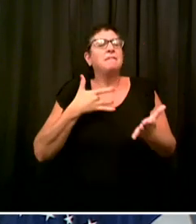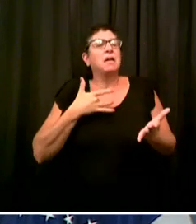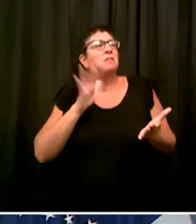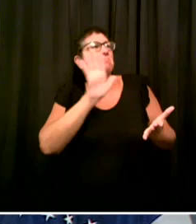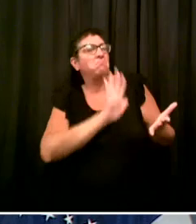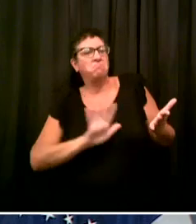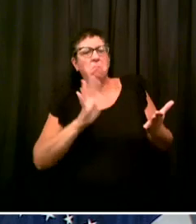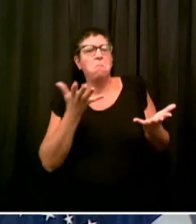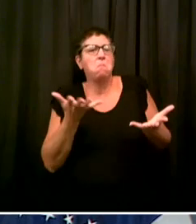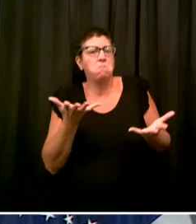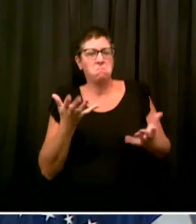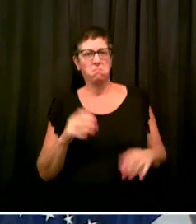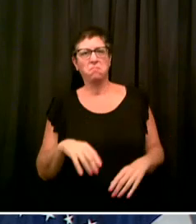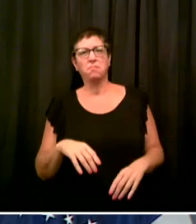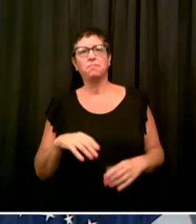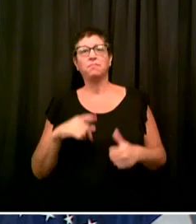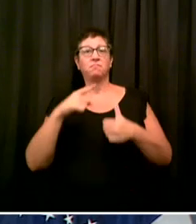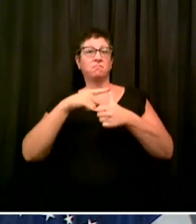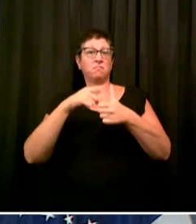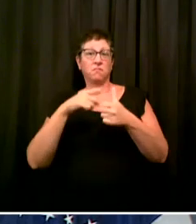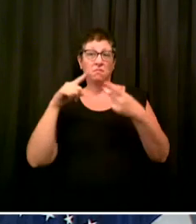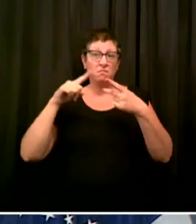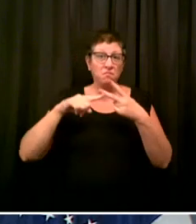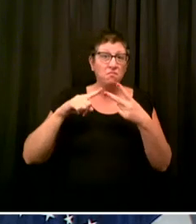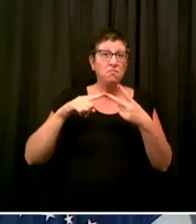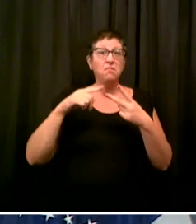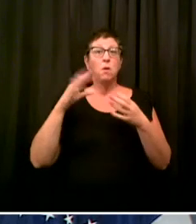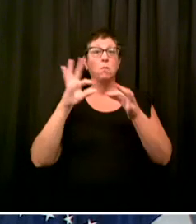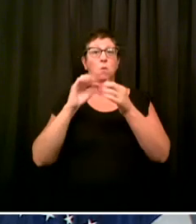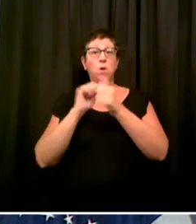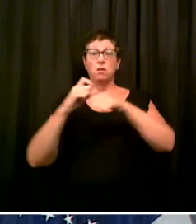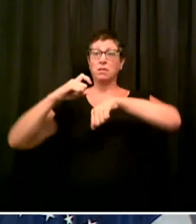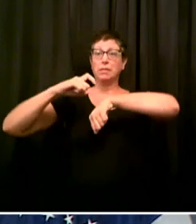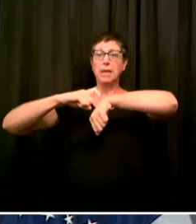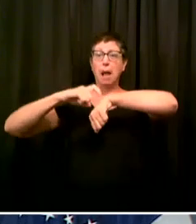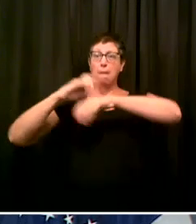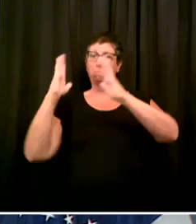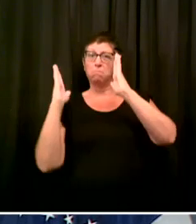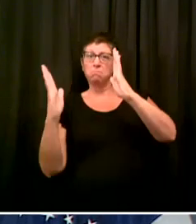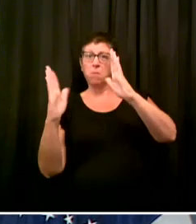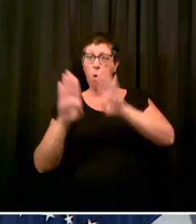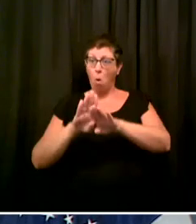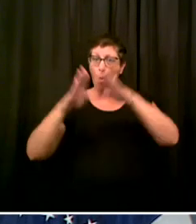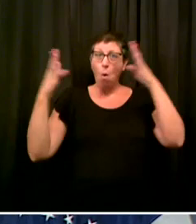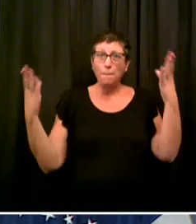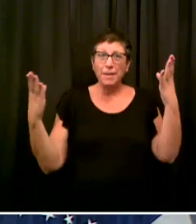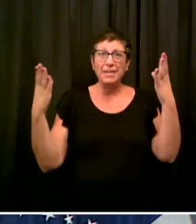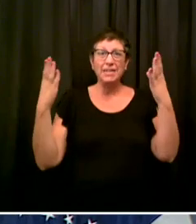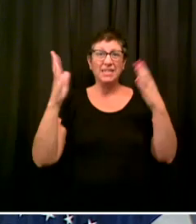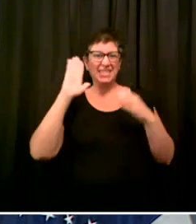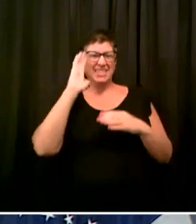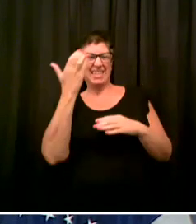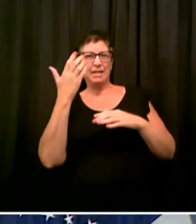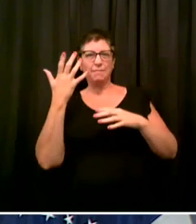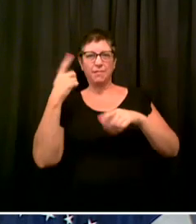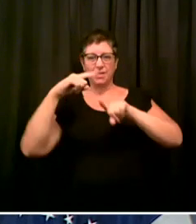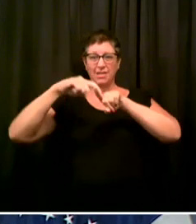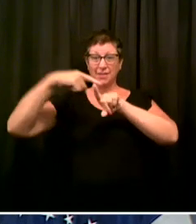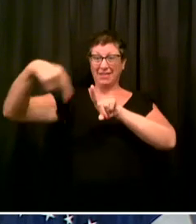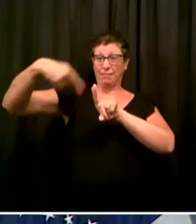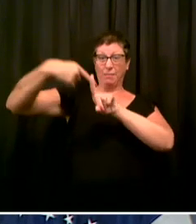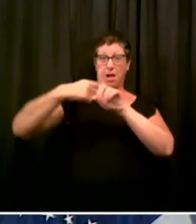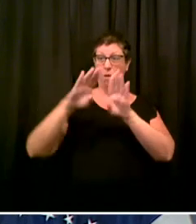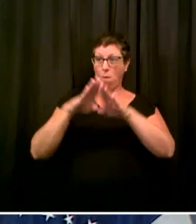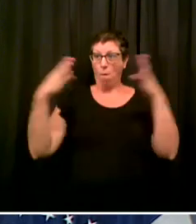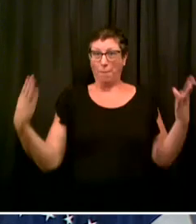The school year is obviously starting next month. How will principals in the DOE have enough time, to figure out that they